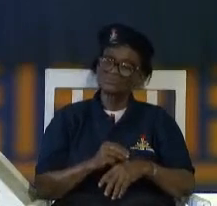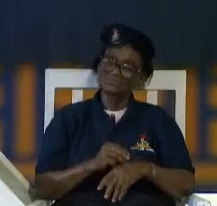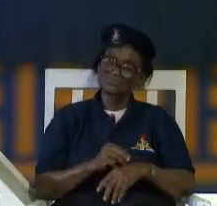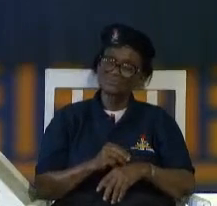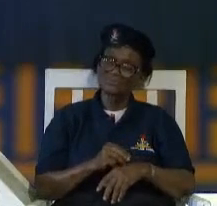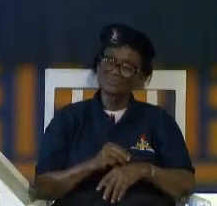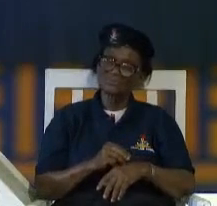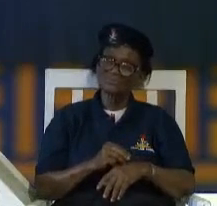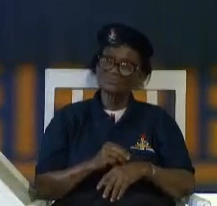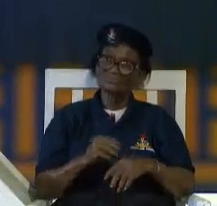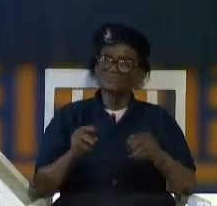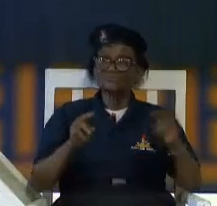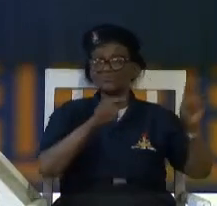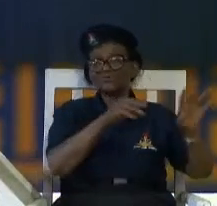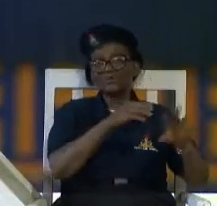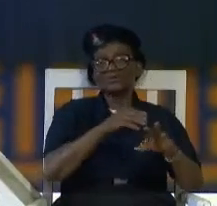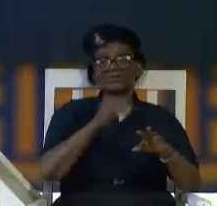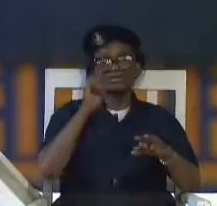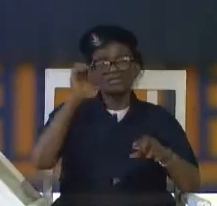Began to be a husbandman.